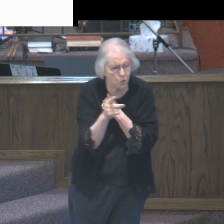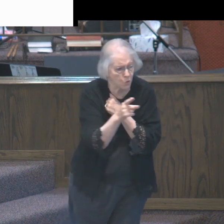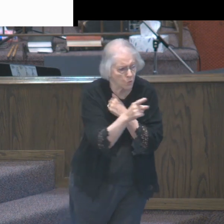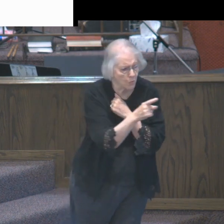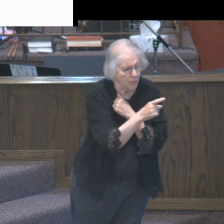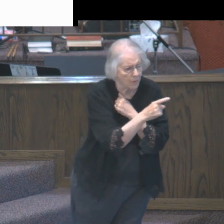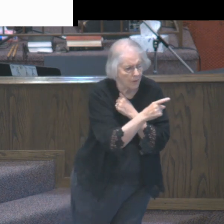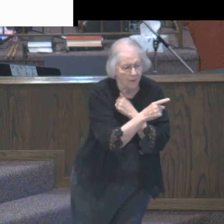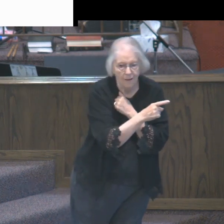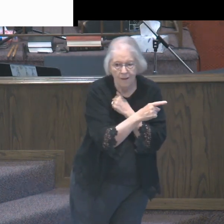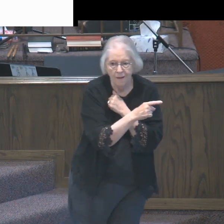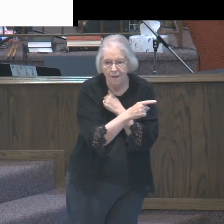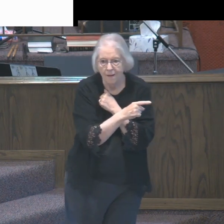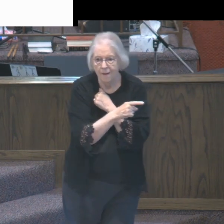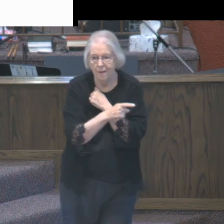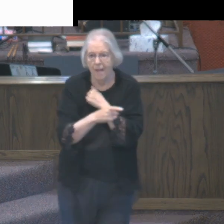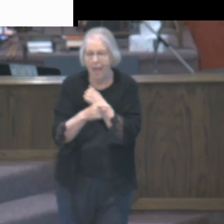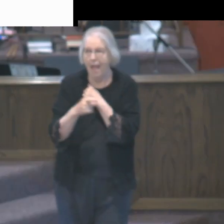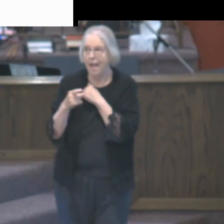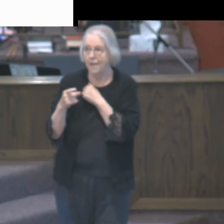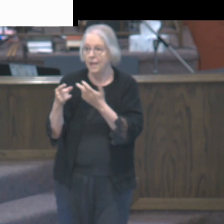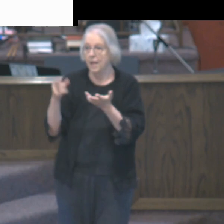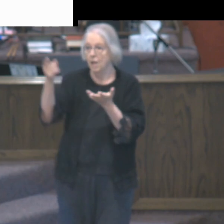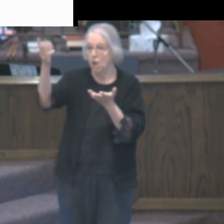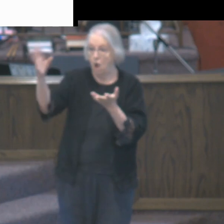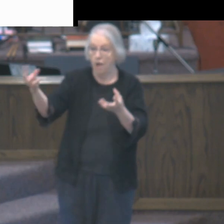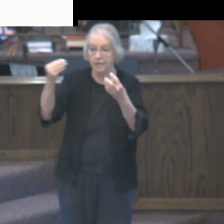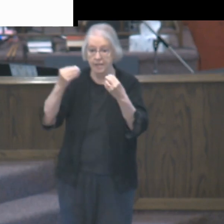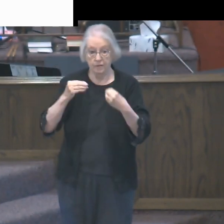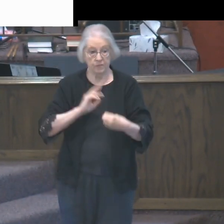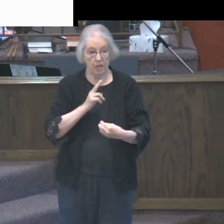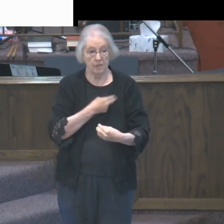Now hope does not disappoint.